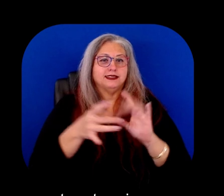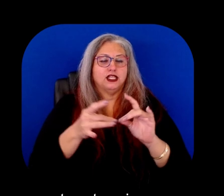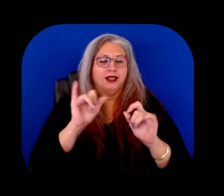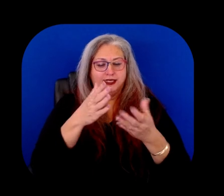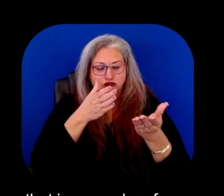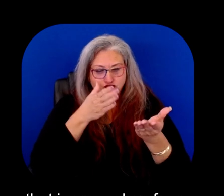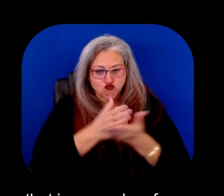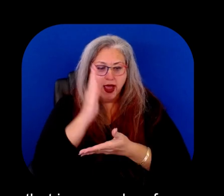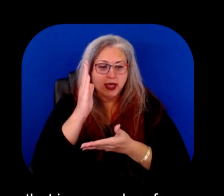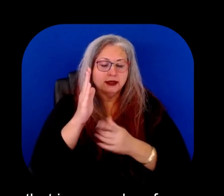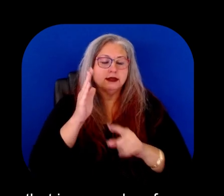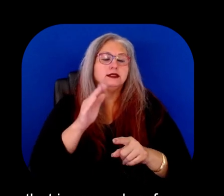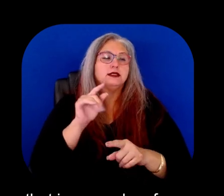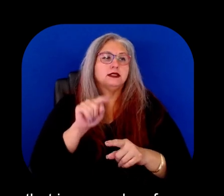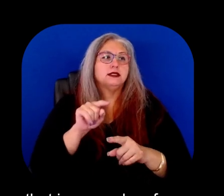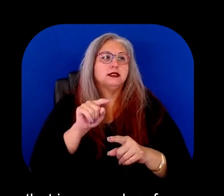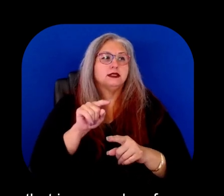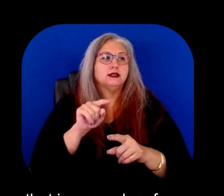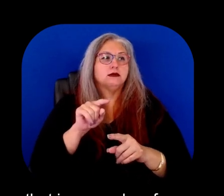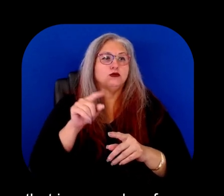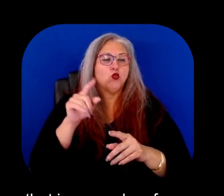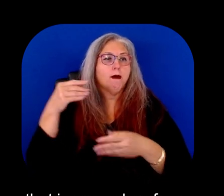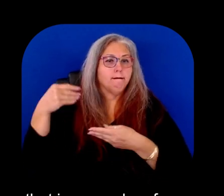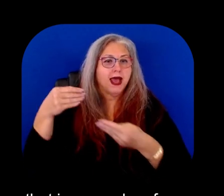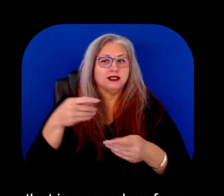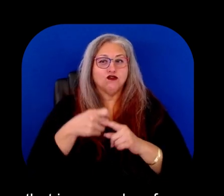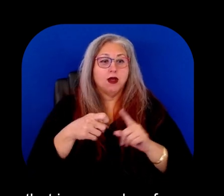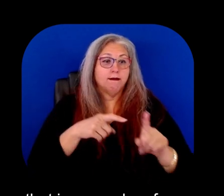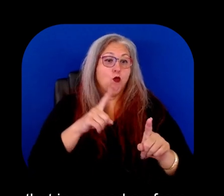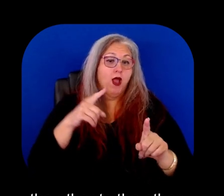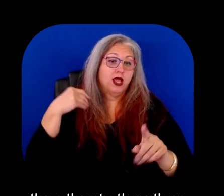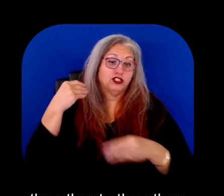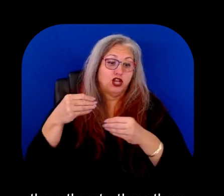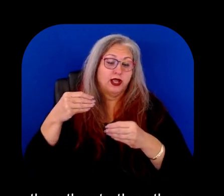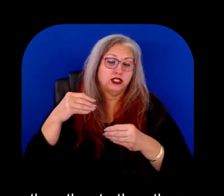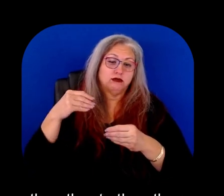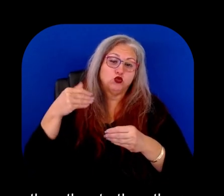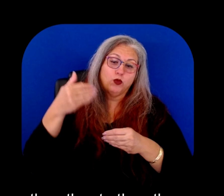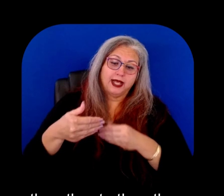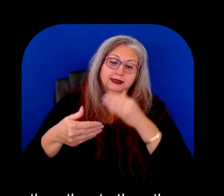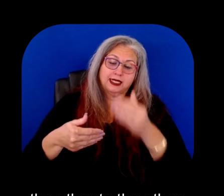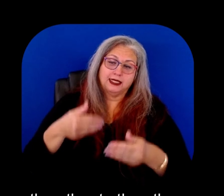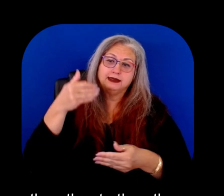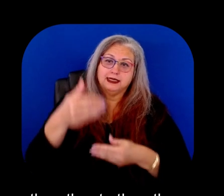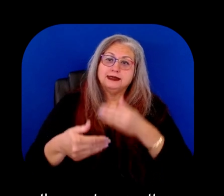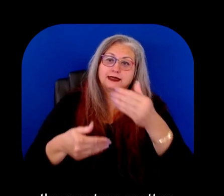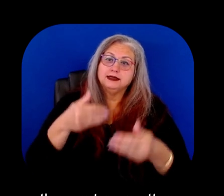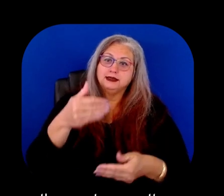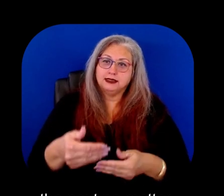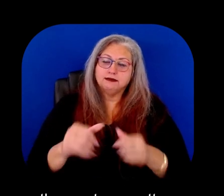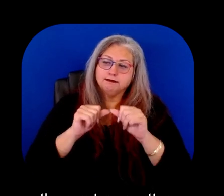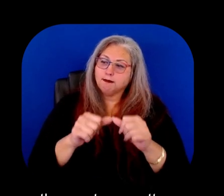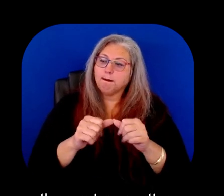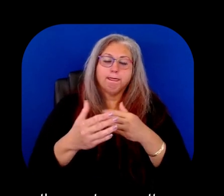right that is passed on from one generation to the other, to the other, to the next, and to the